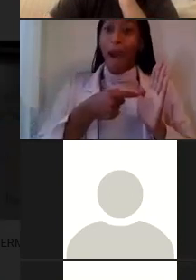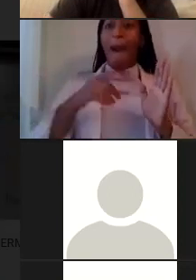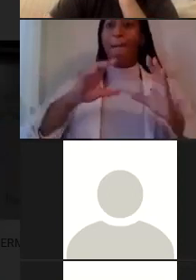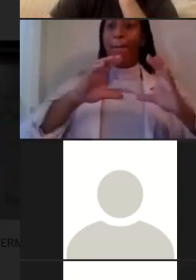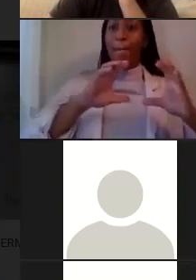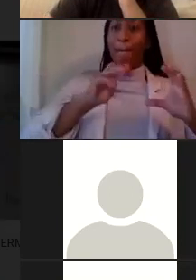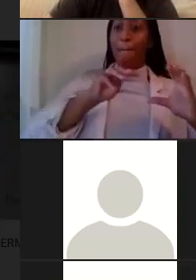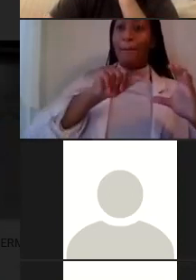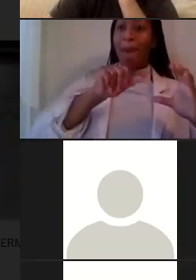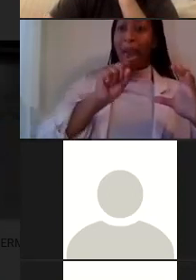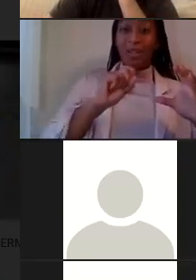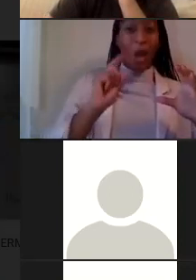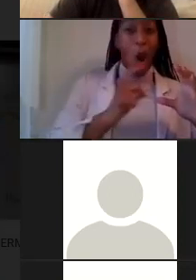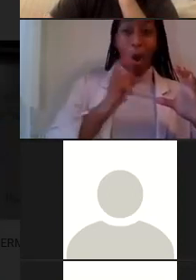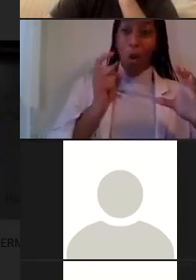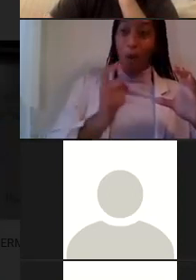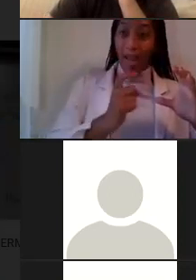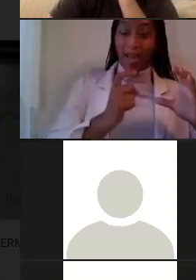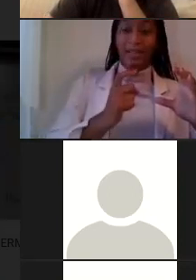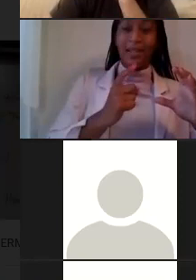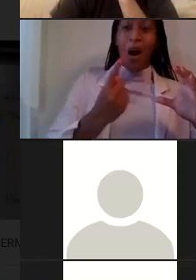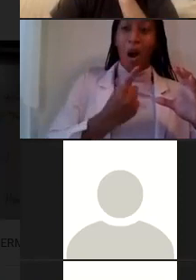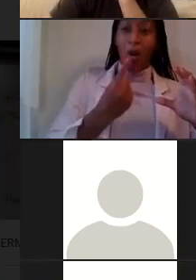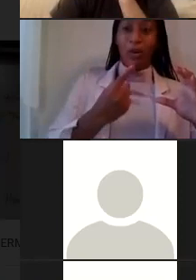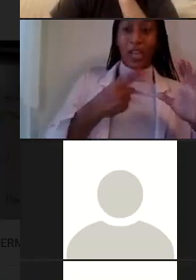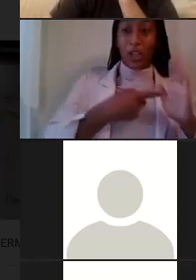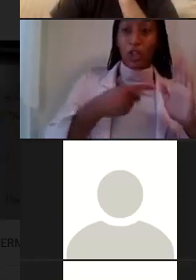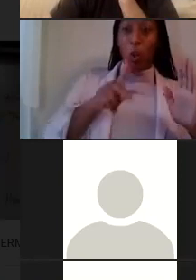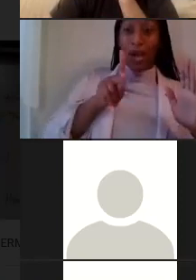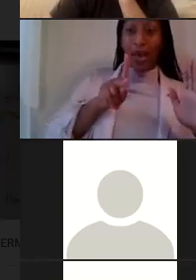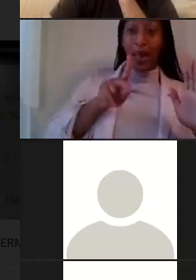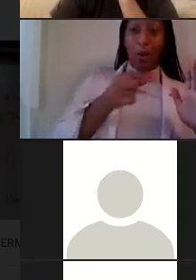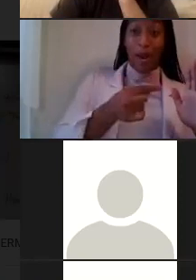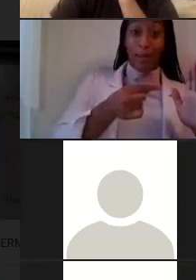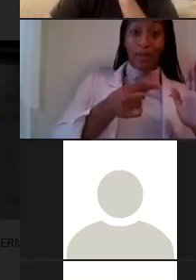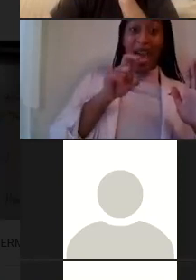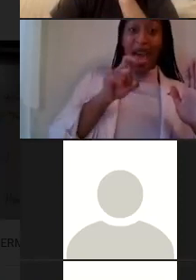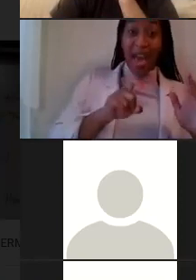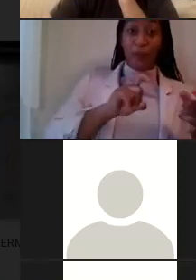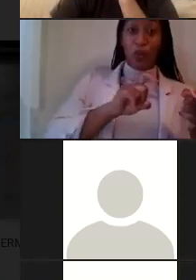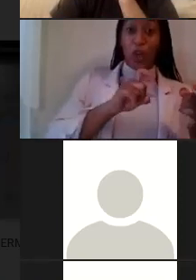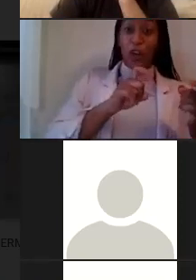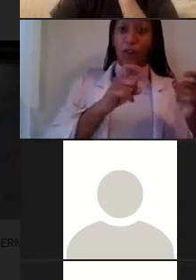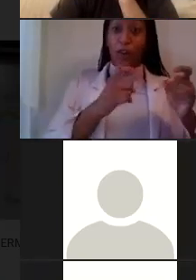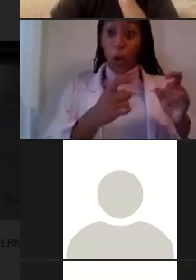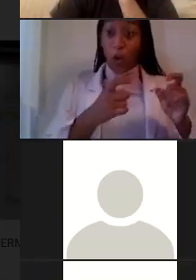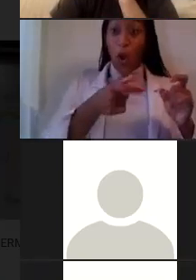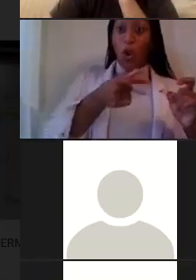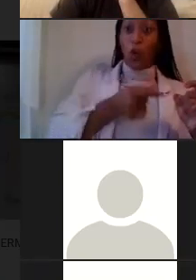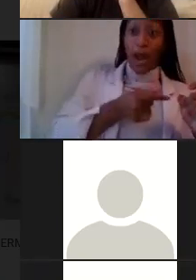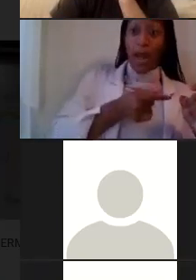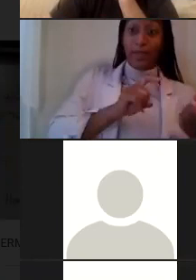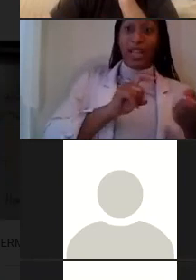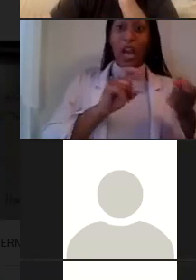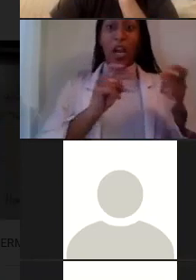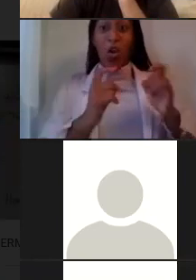have to convert 32 grams to 0.032 kilograms. So if I divide 32 by 1,000,